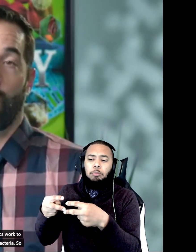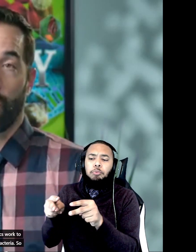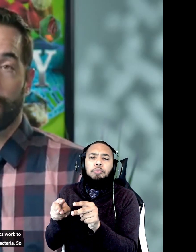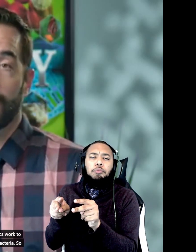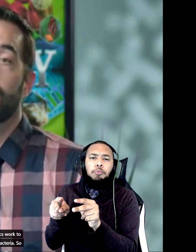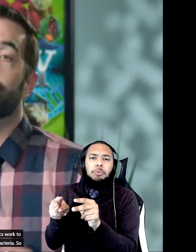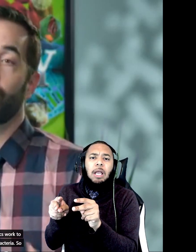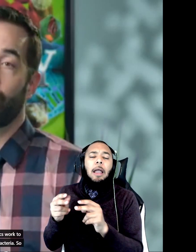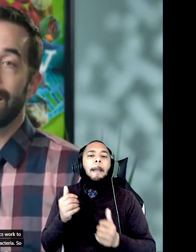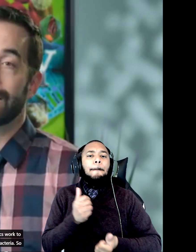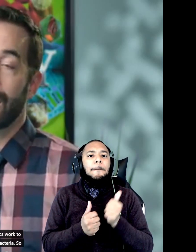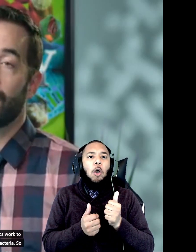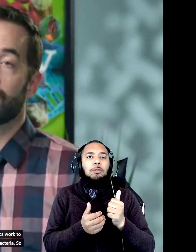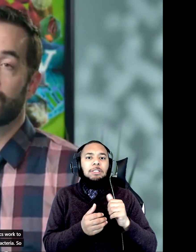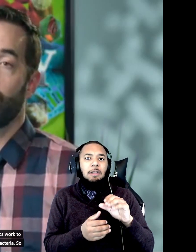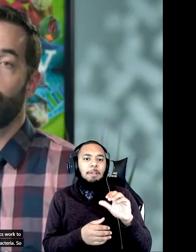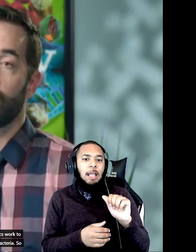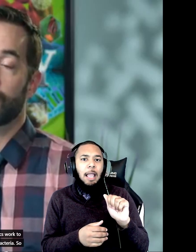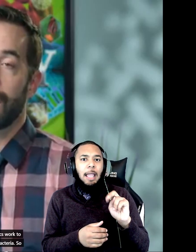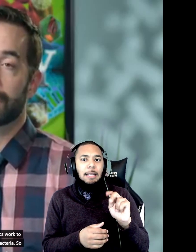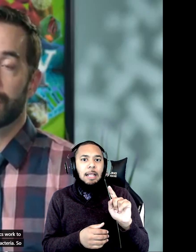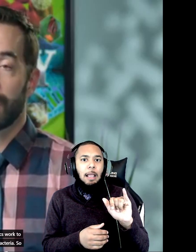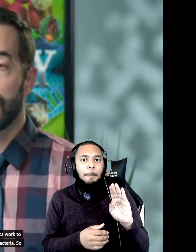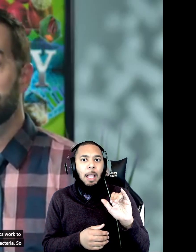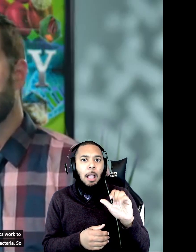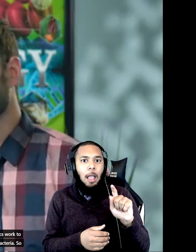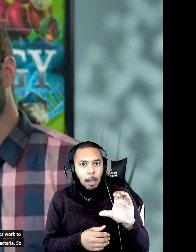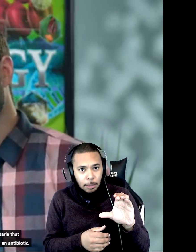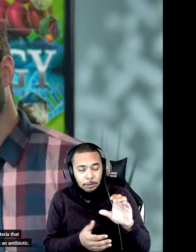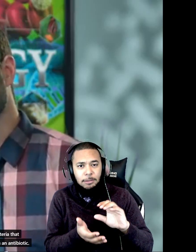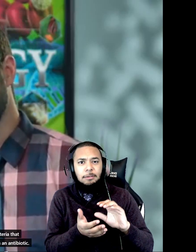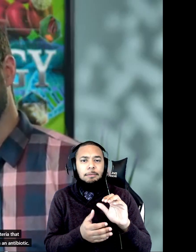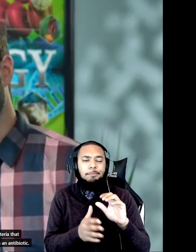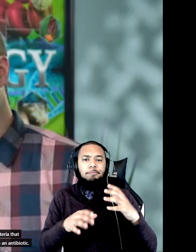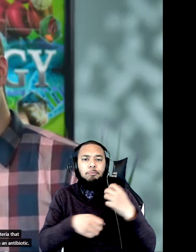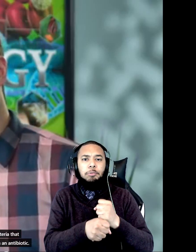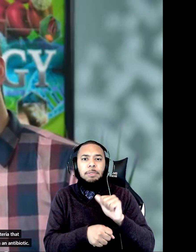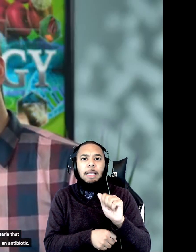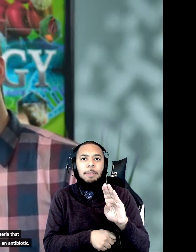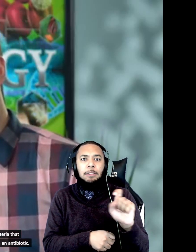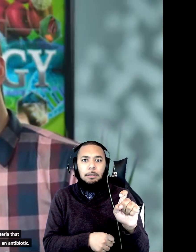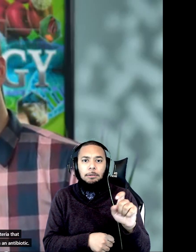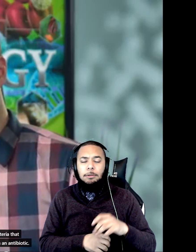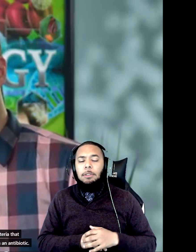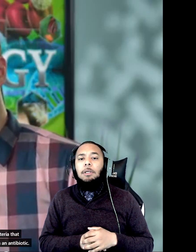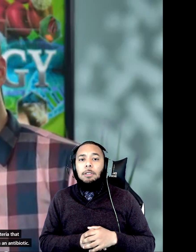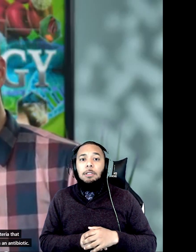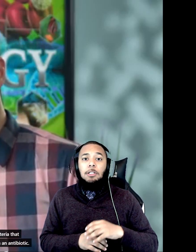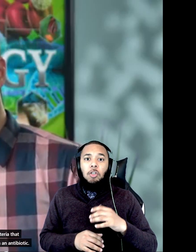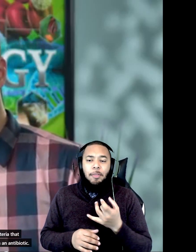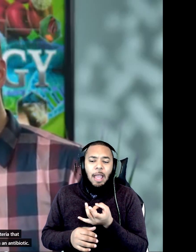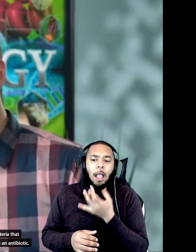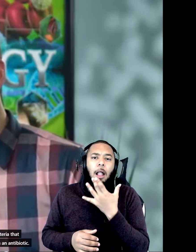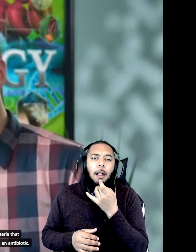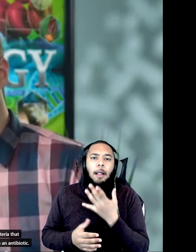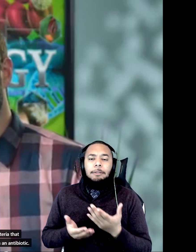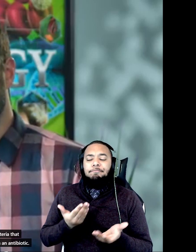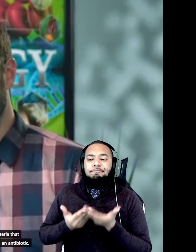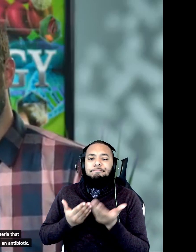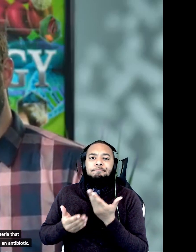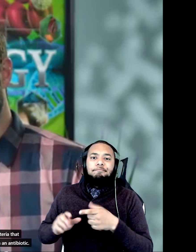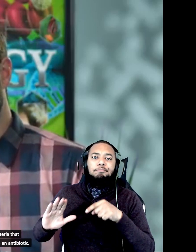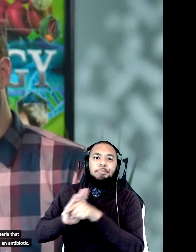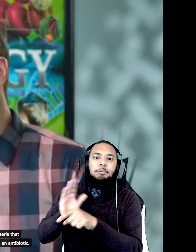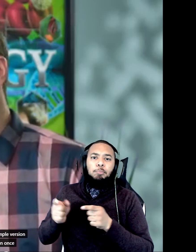antibiotics work to break down cell walls of bacteria. So these are the type of bacteria that we can treat pretty easily with